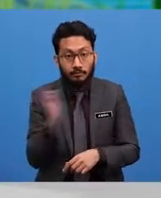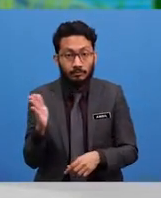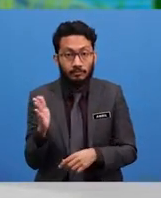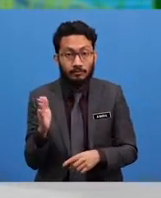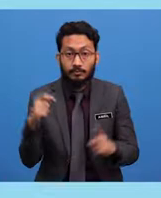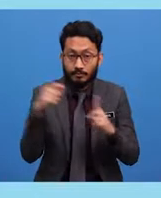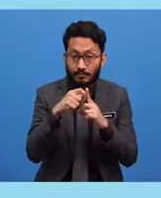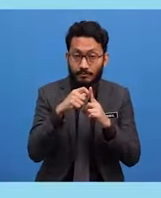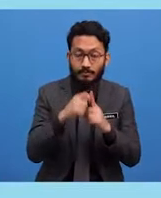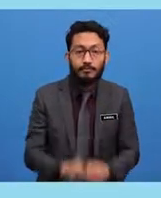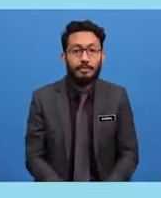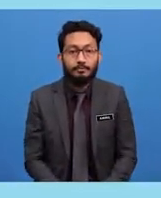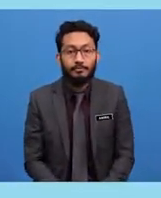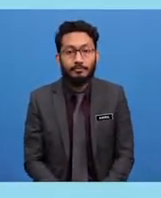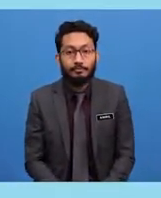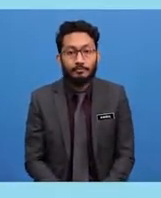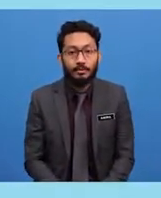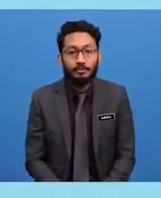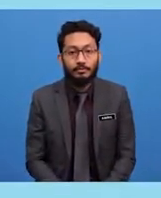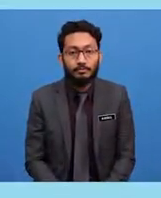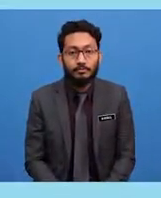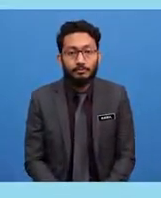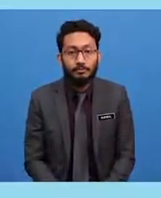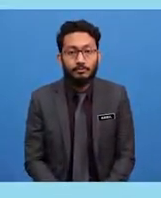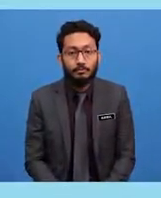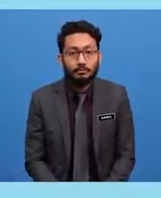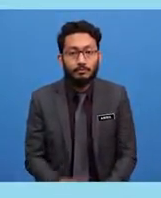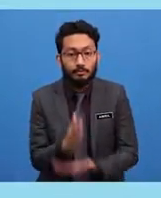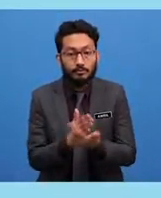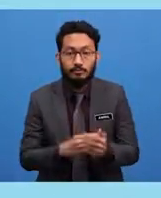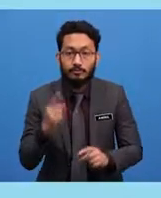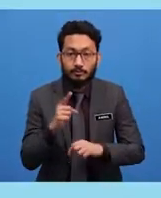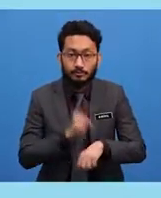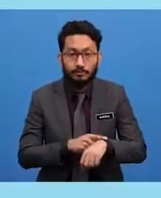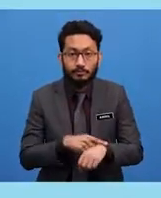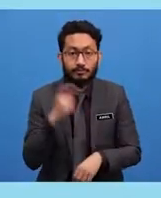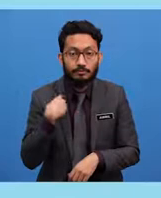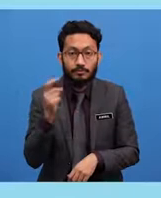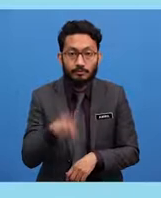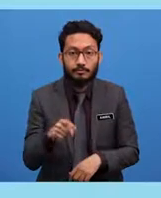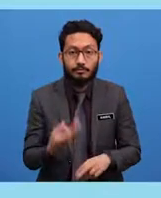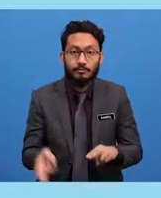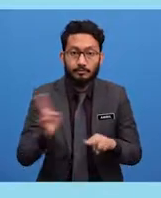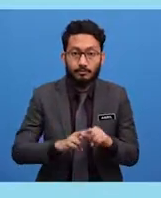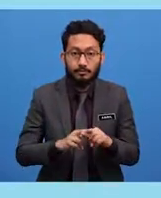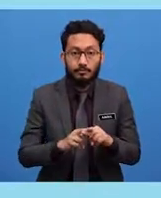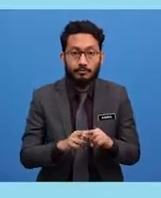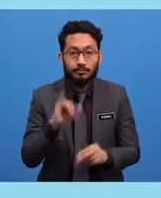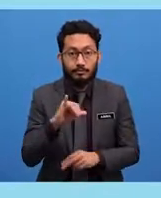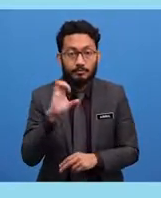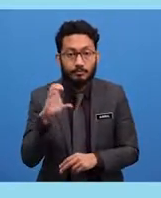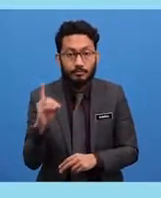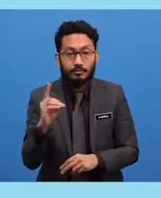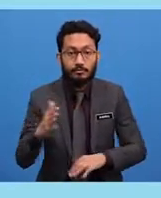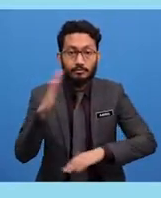tense. Moving on, sometimes we need to add IED at the